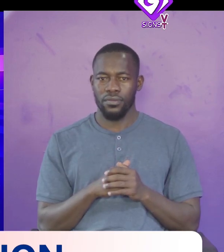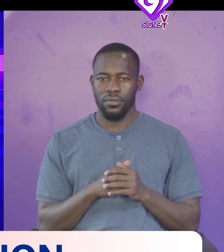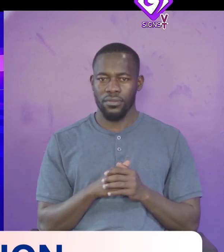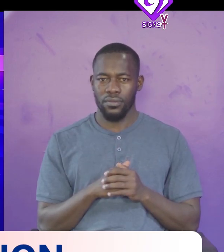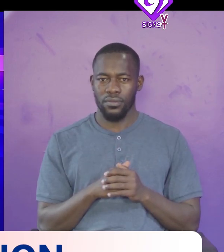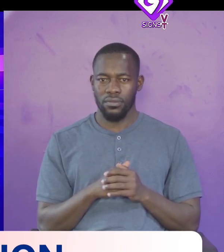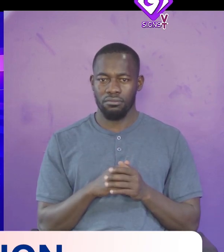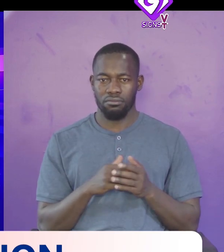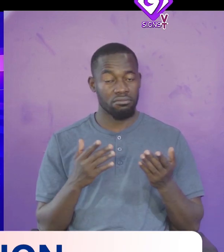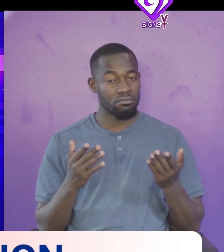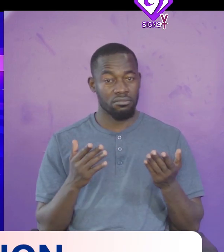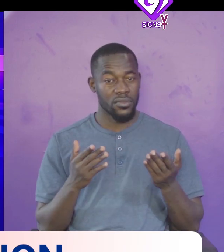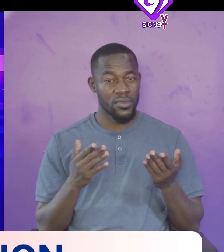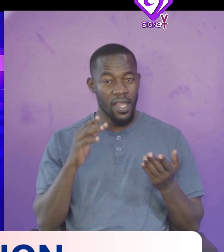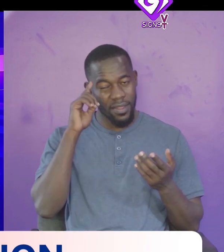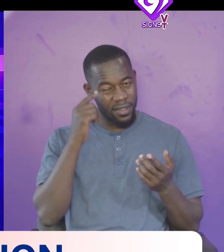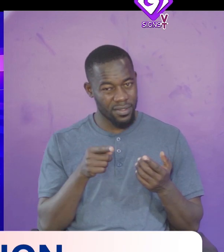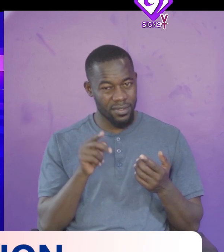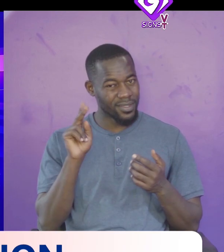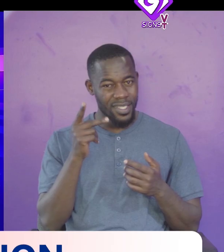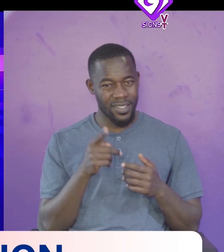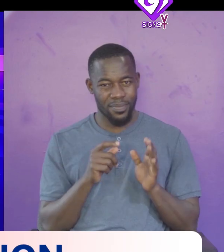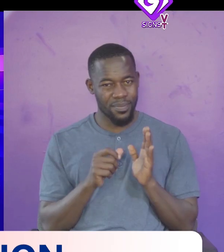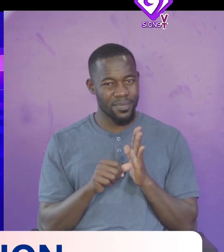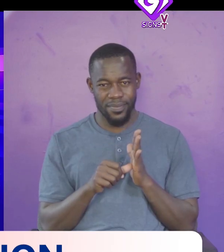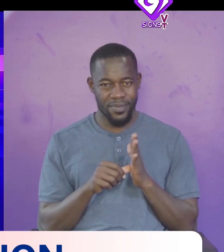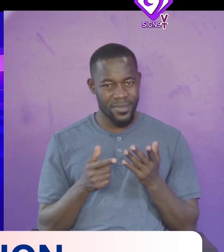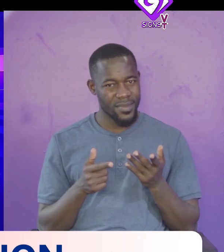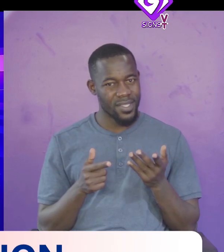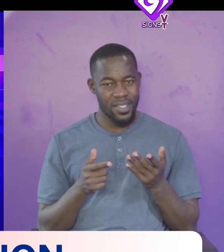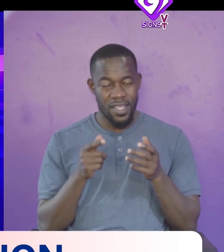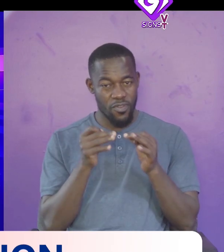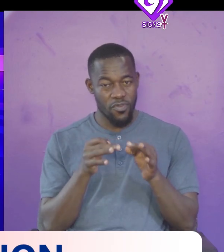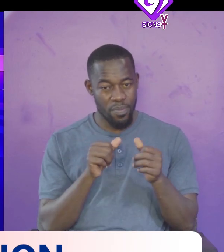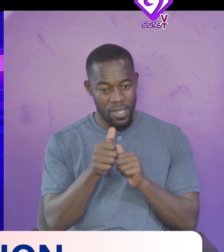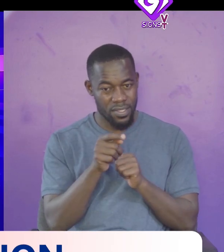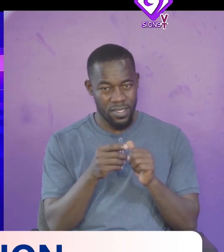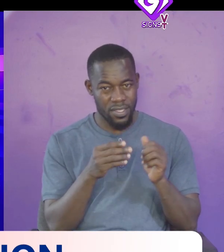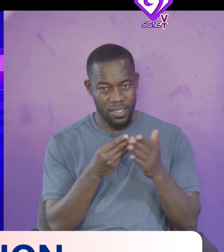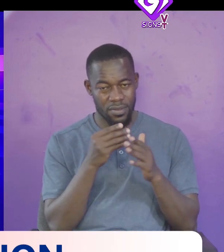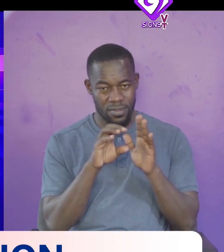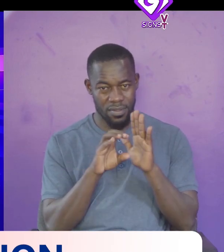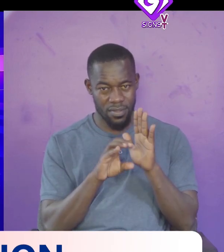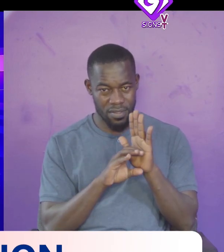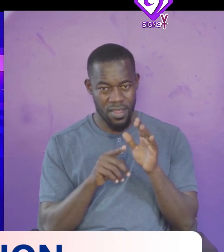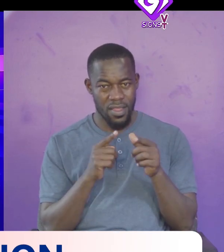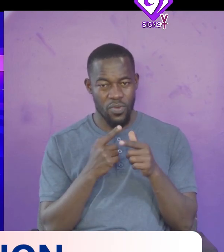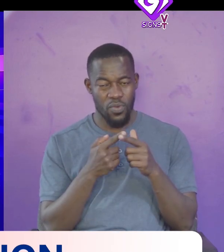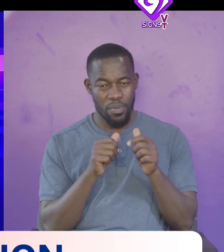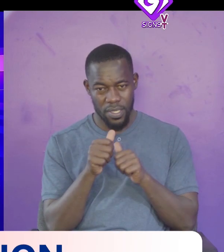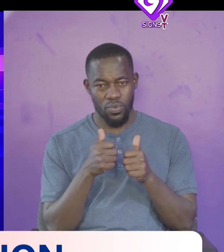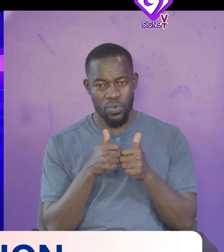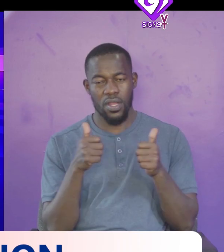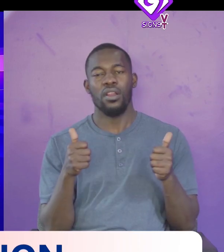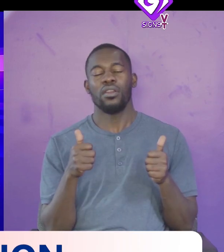we'll see miracles? No, we will ensure that when we pass these changes, we pass them the way they should. We